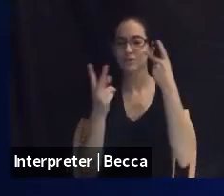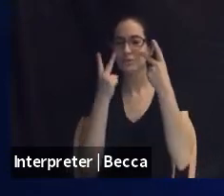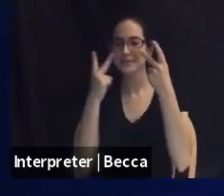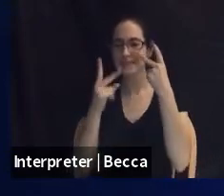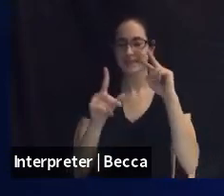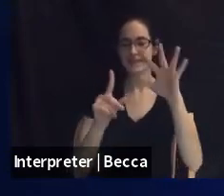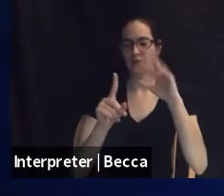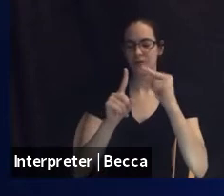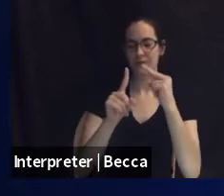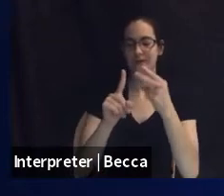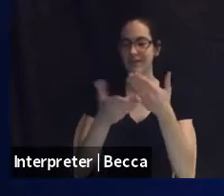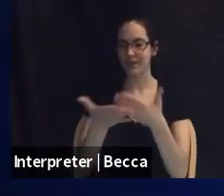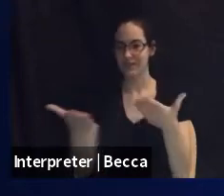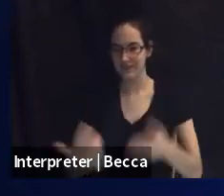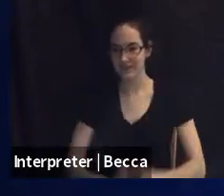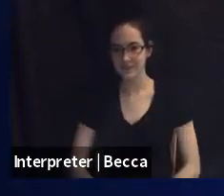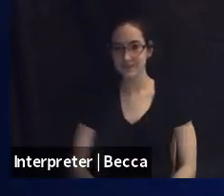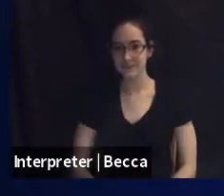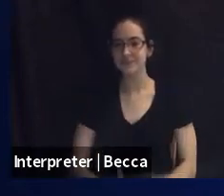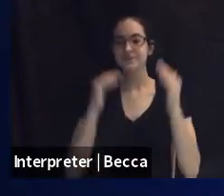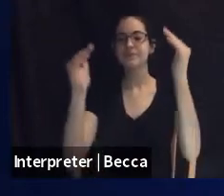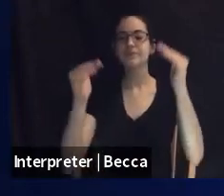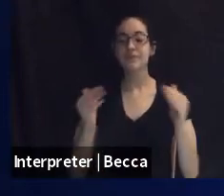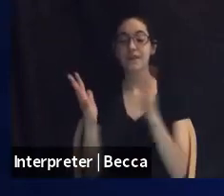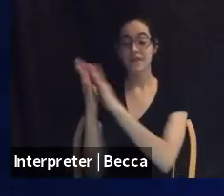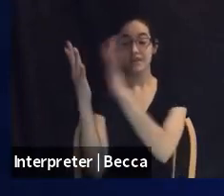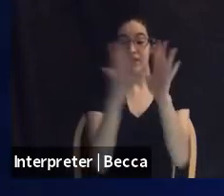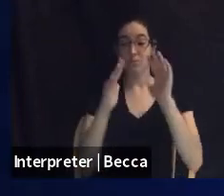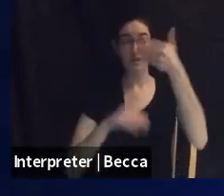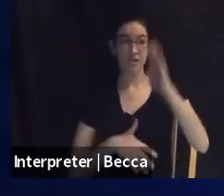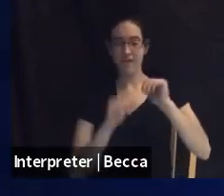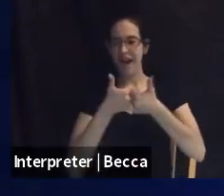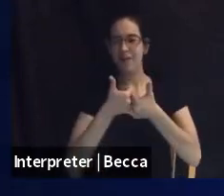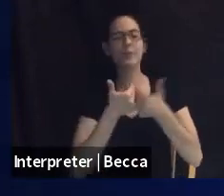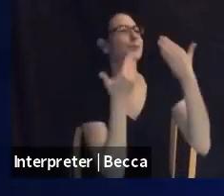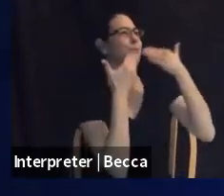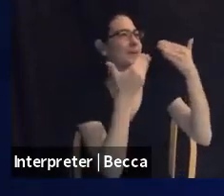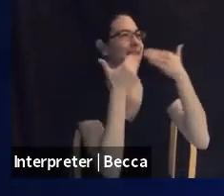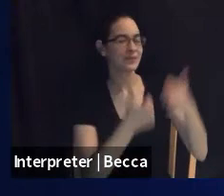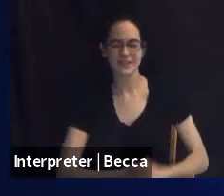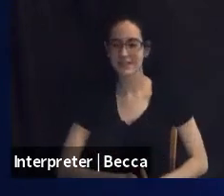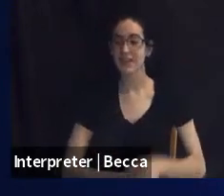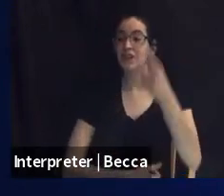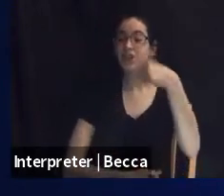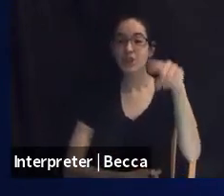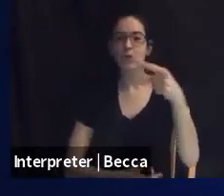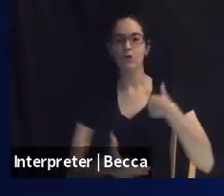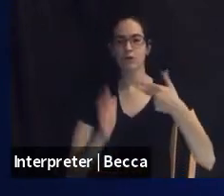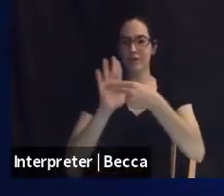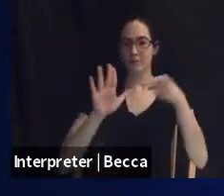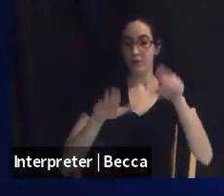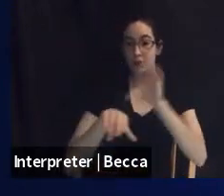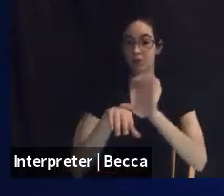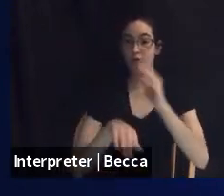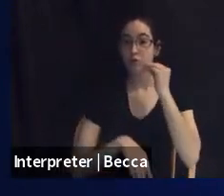number eight, they praise God with thankfulness. For those of you called Gateway Home, when you worship, do you go before God